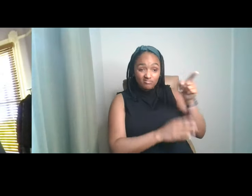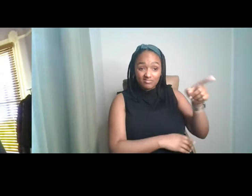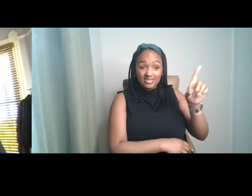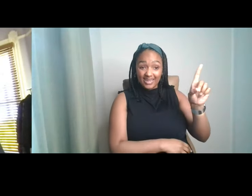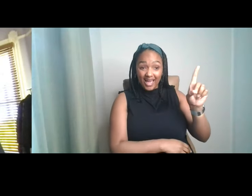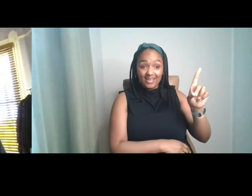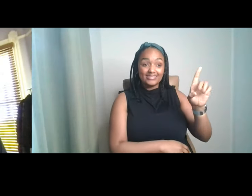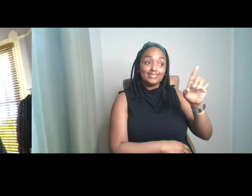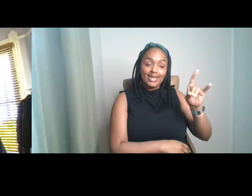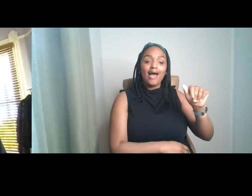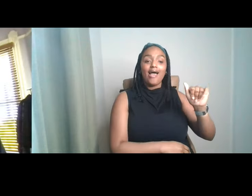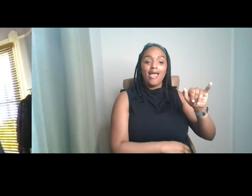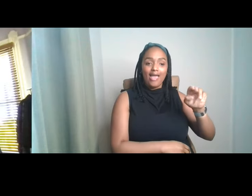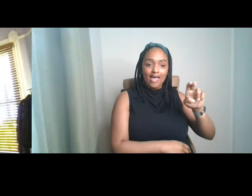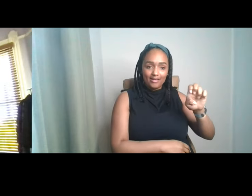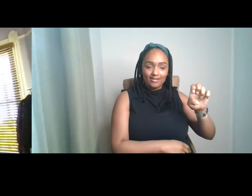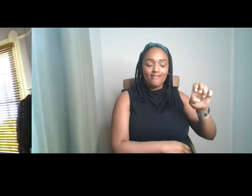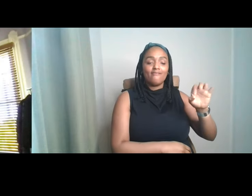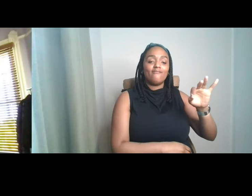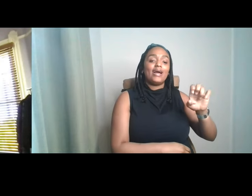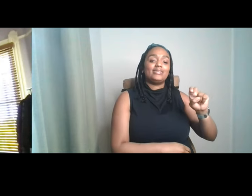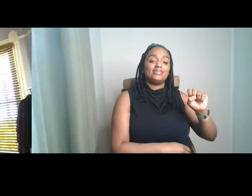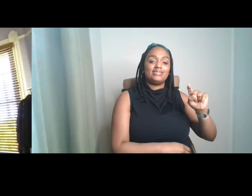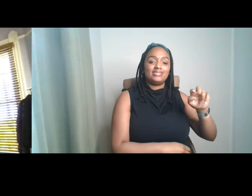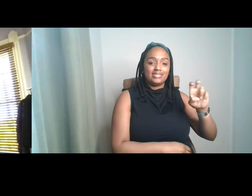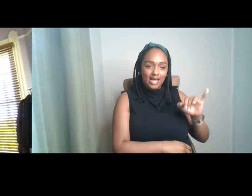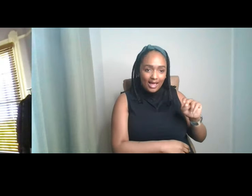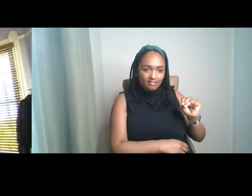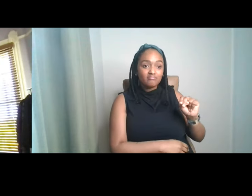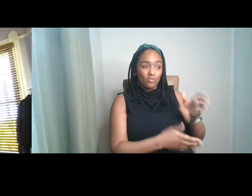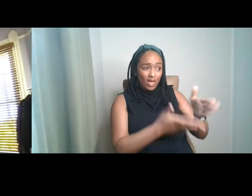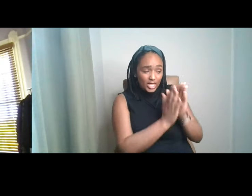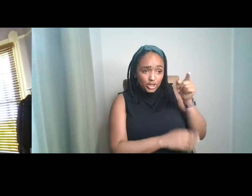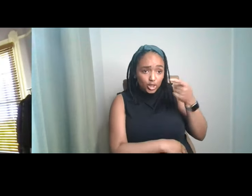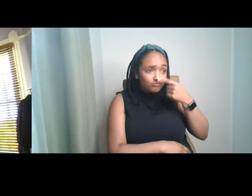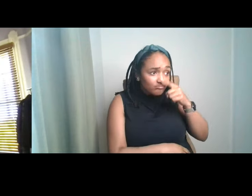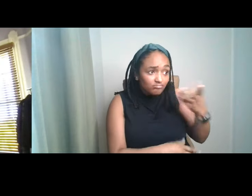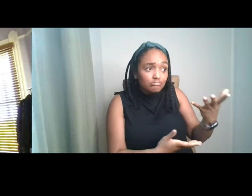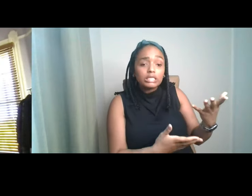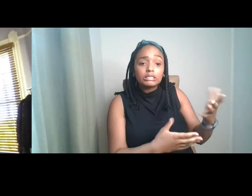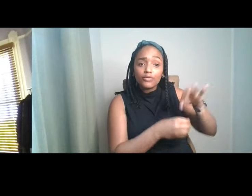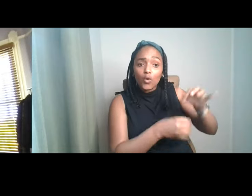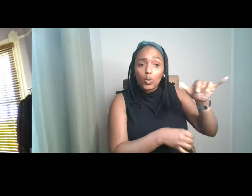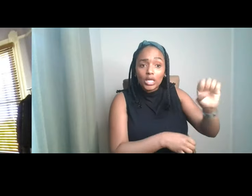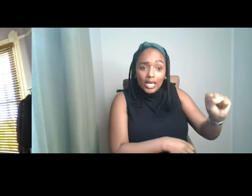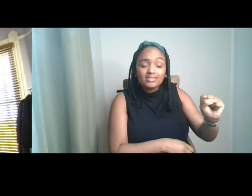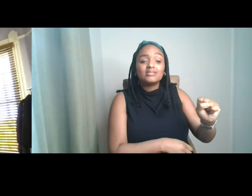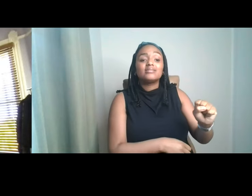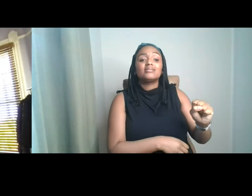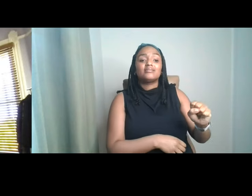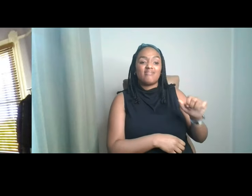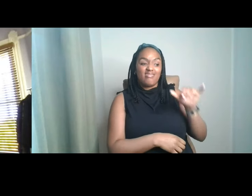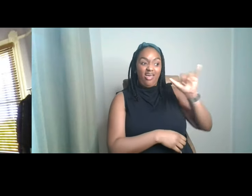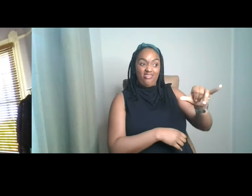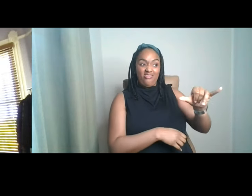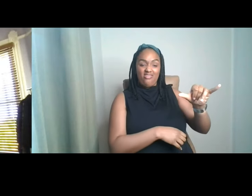resolution. And there was this viral interaction that happened that some of you may have seen. This was February